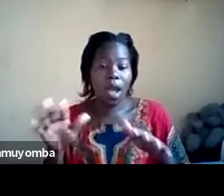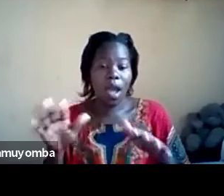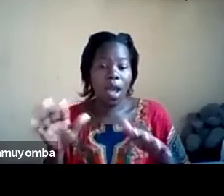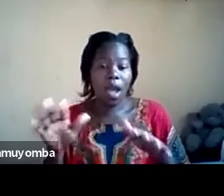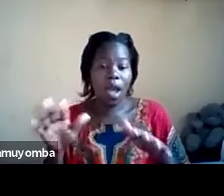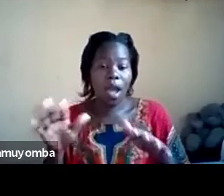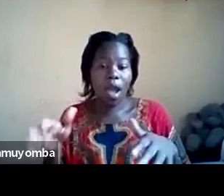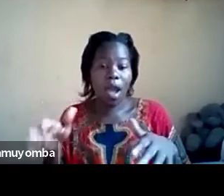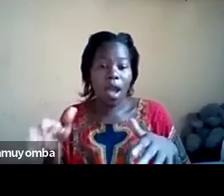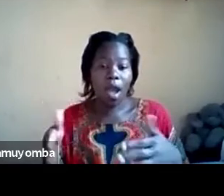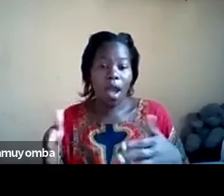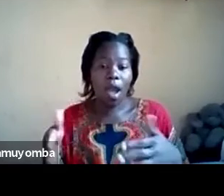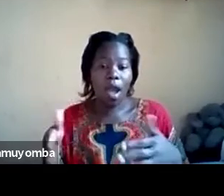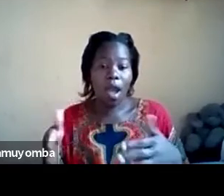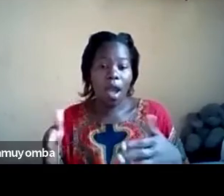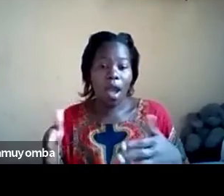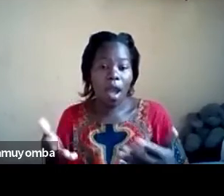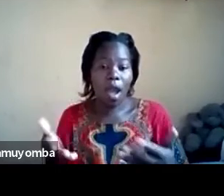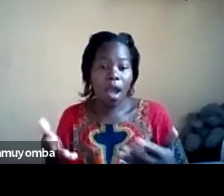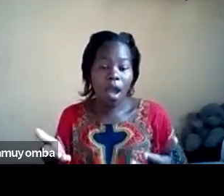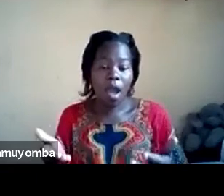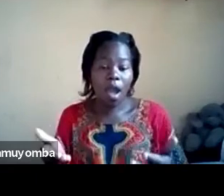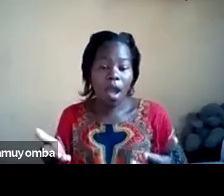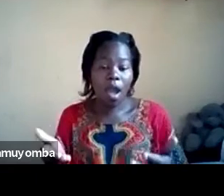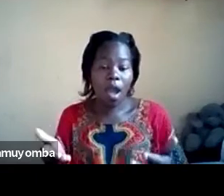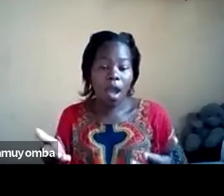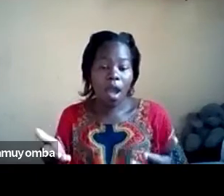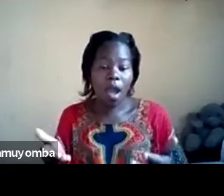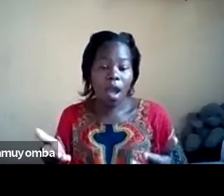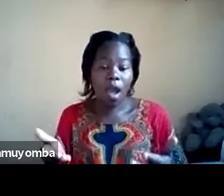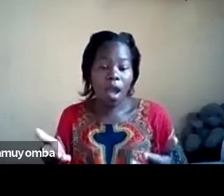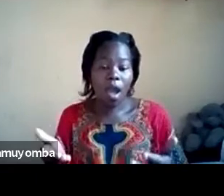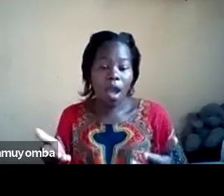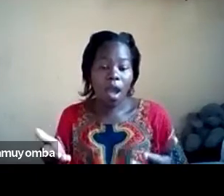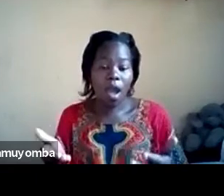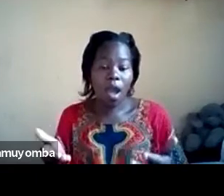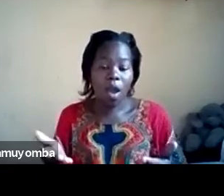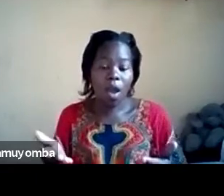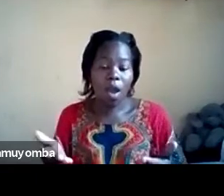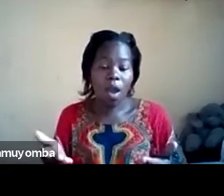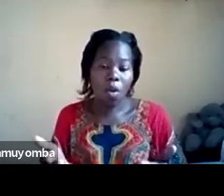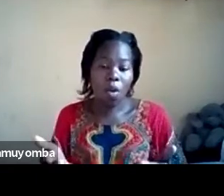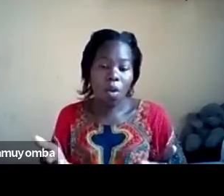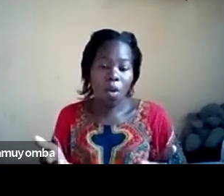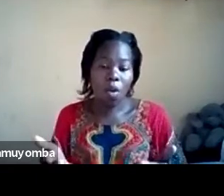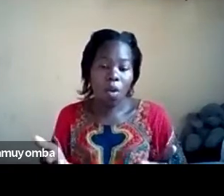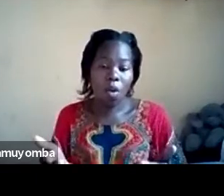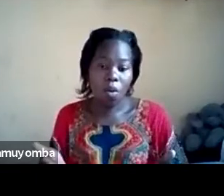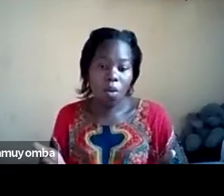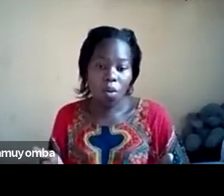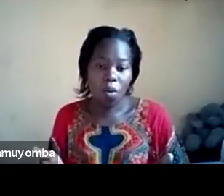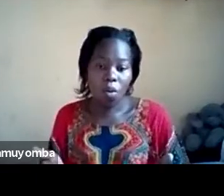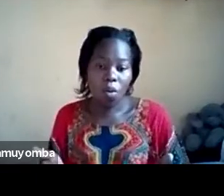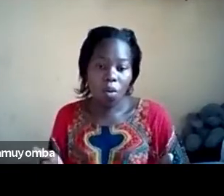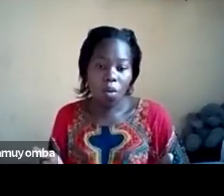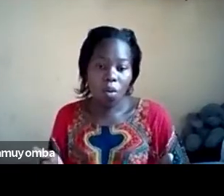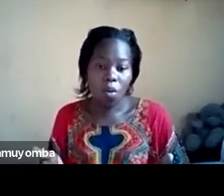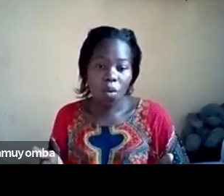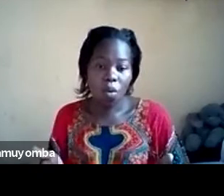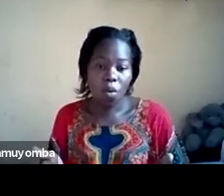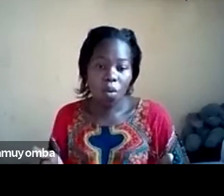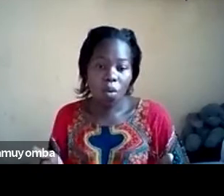Hope, building capacities of artisanal miners across the country, building their skills on how